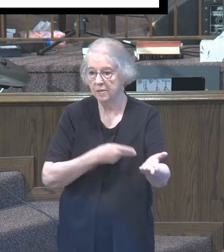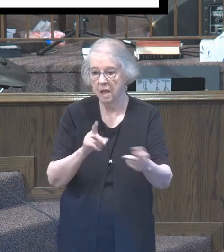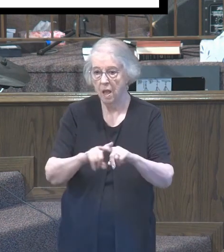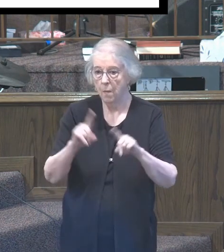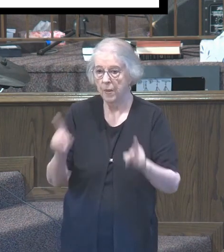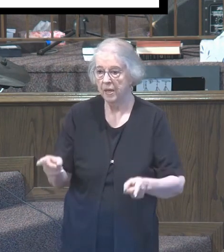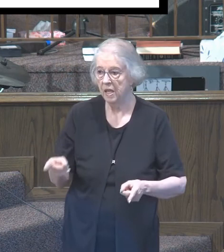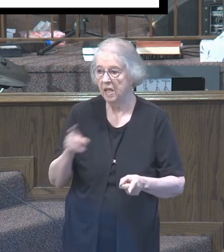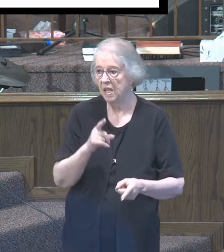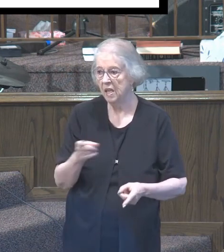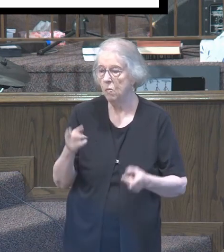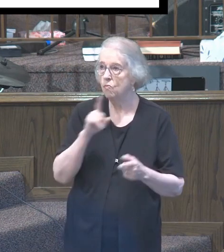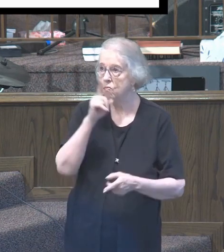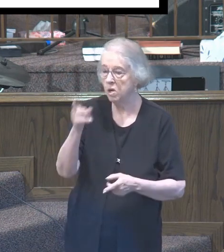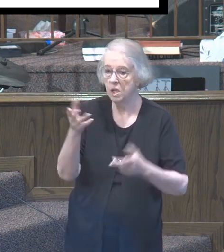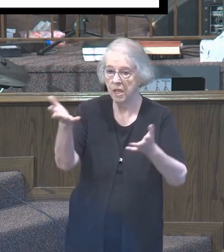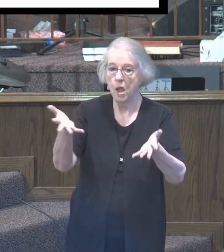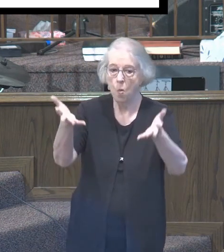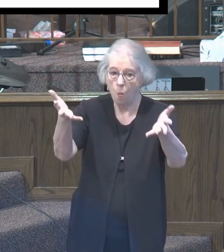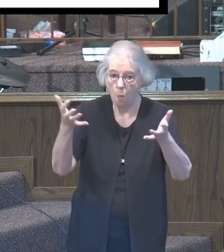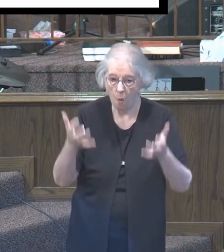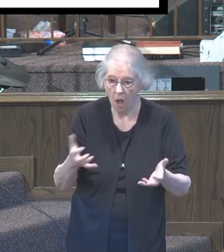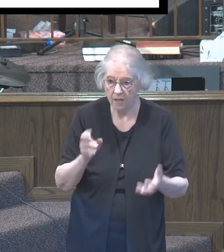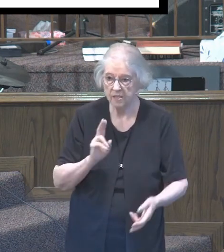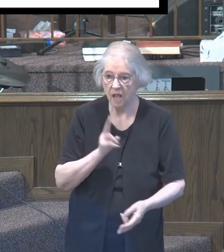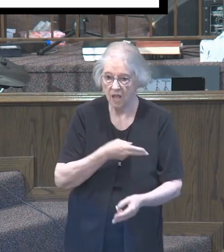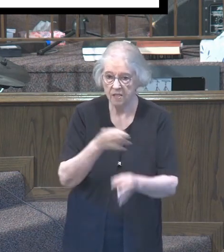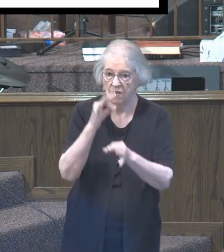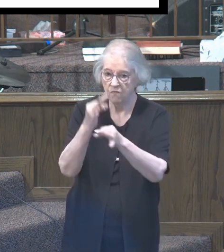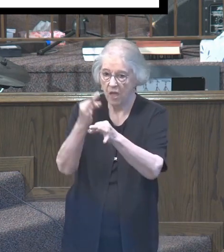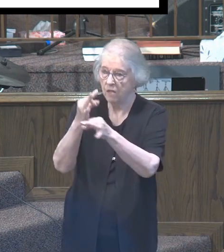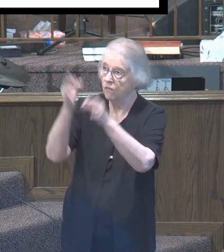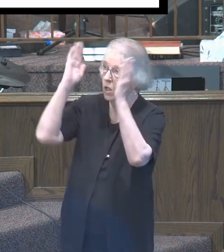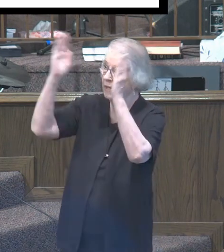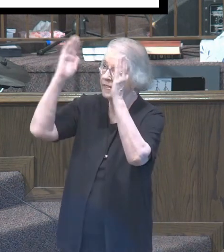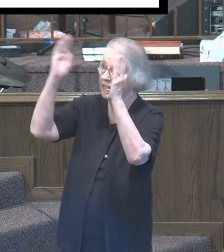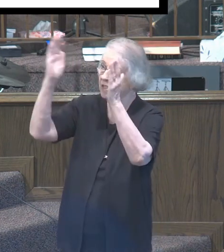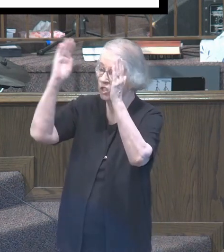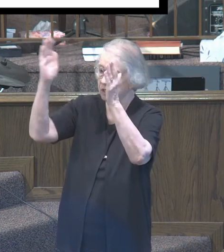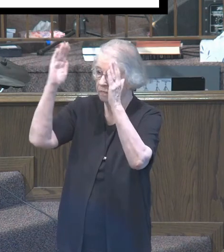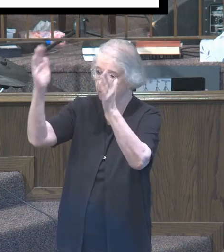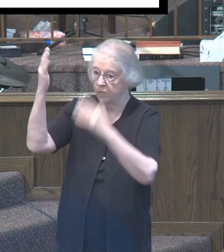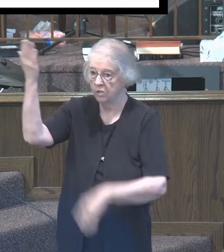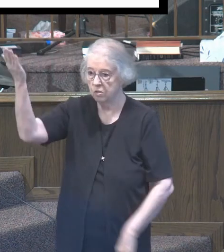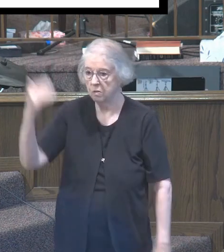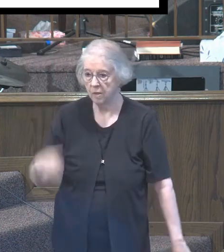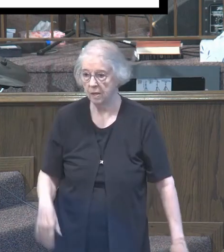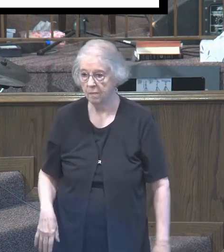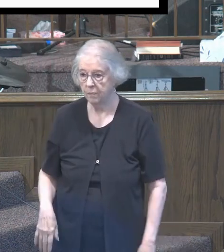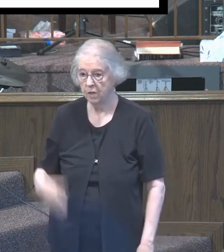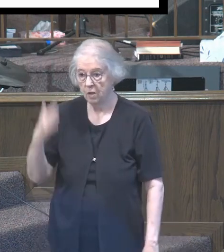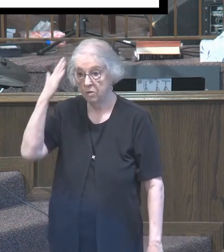preachers who smile a lot, dripping with practiced sincerity. Chances are they are about to rip you off some way